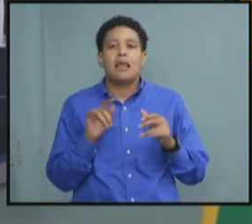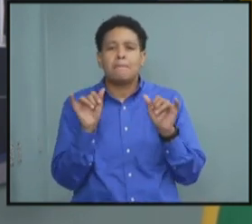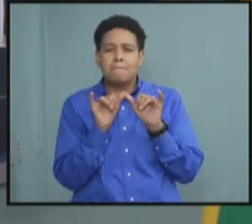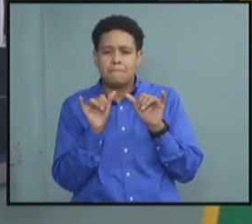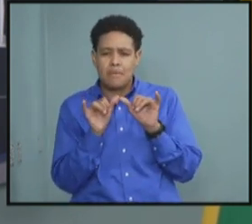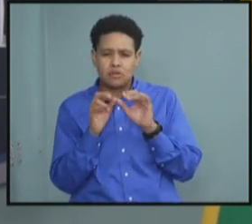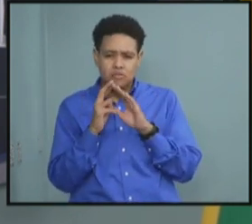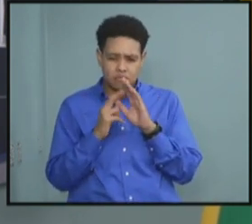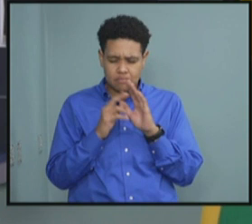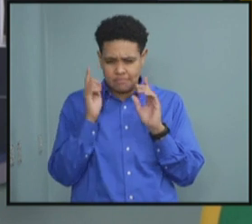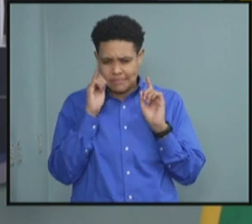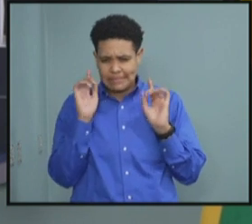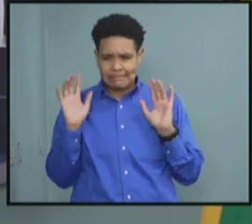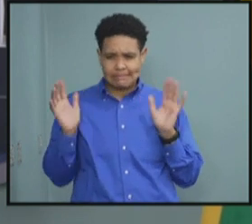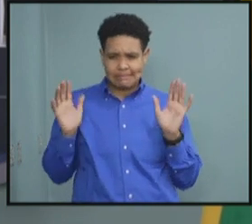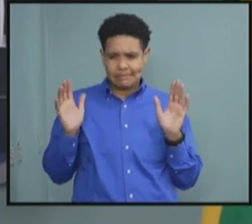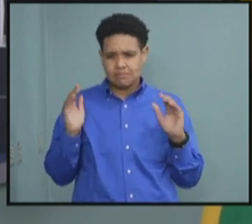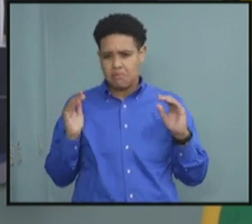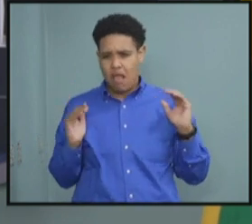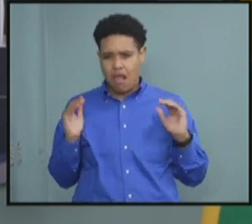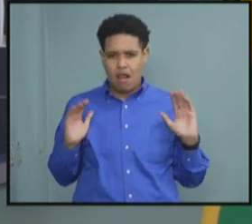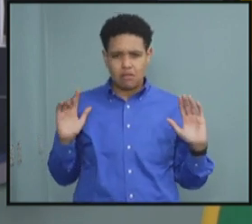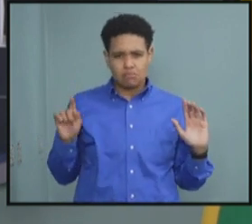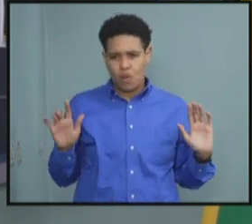measured, as being